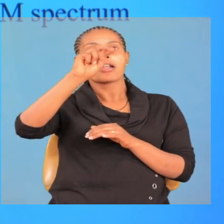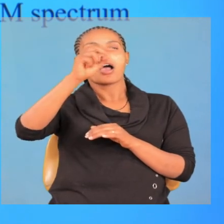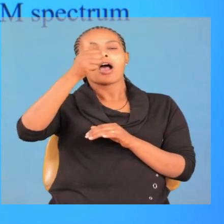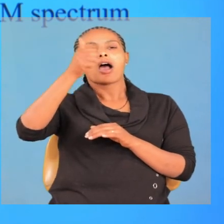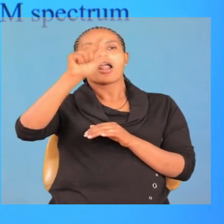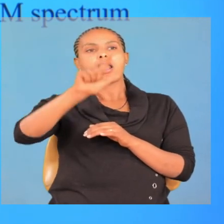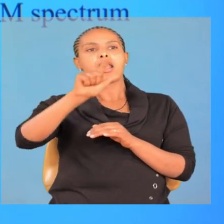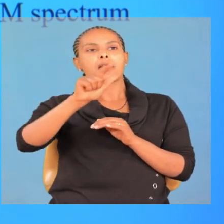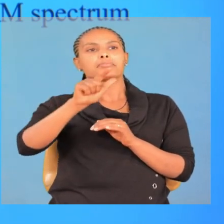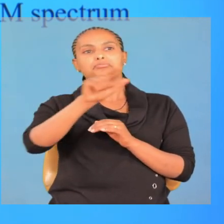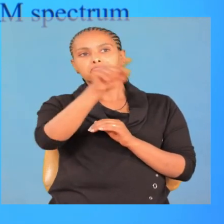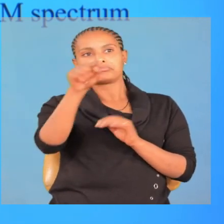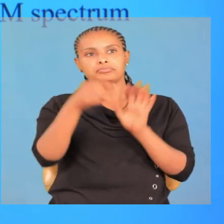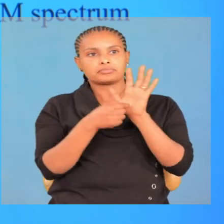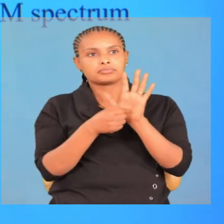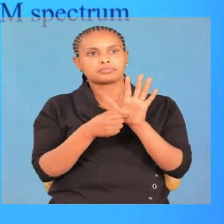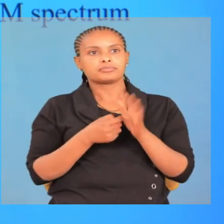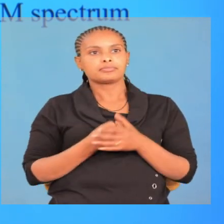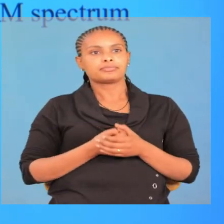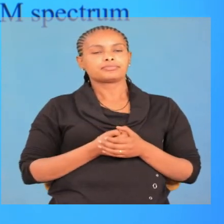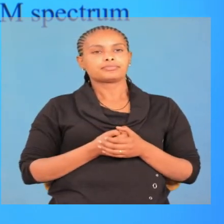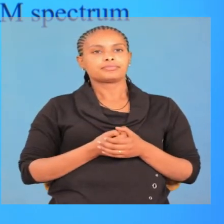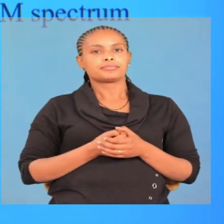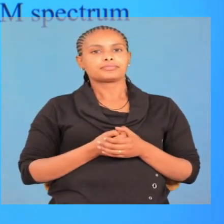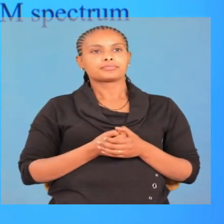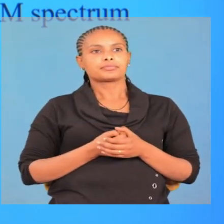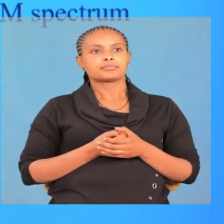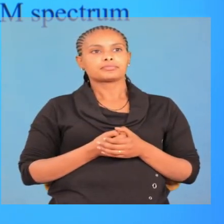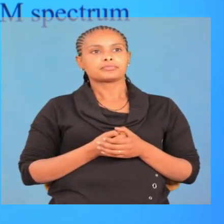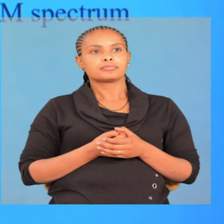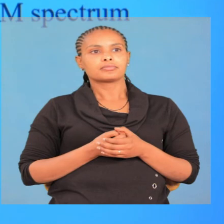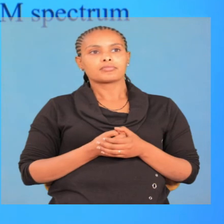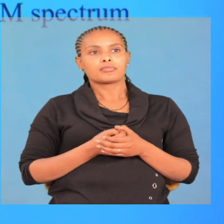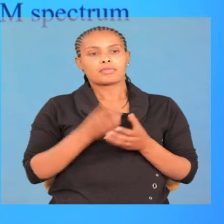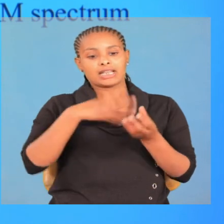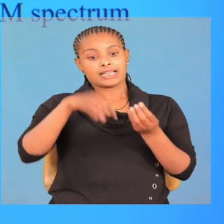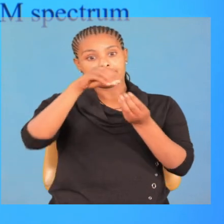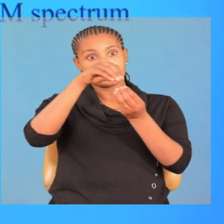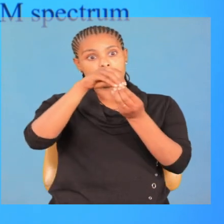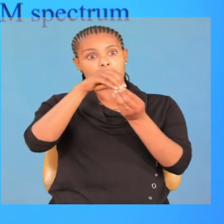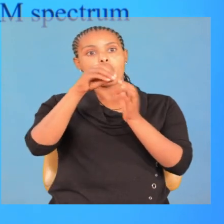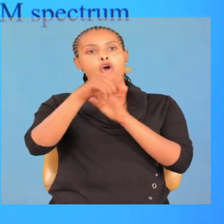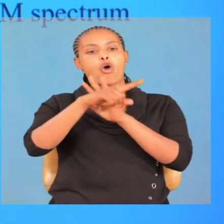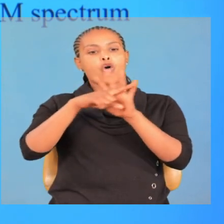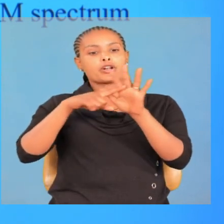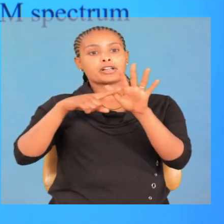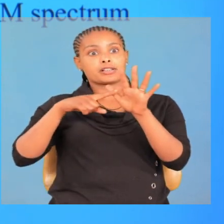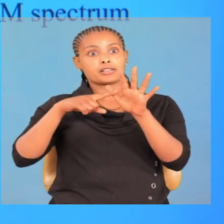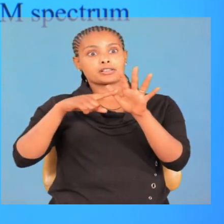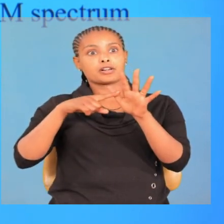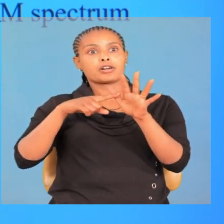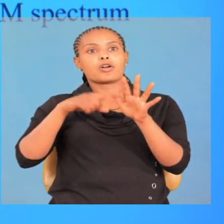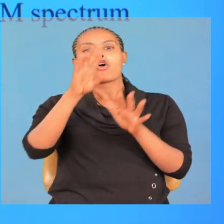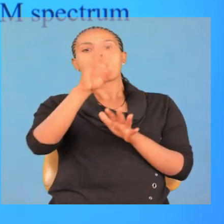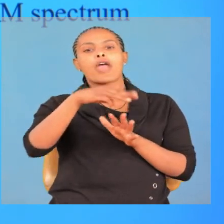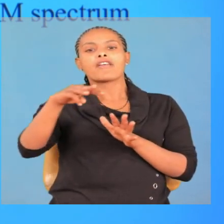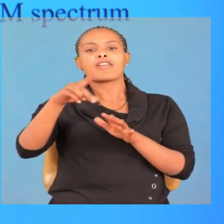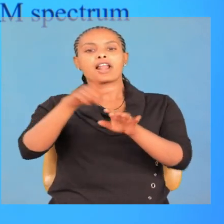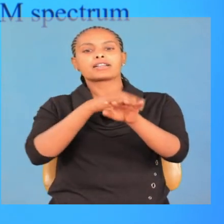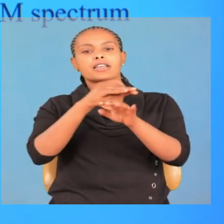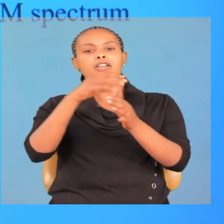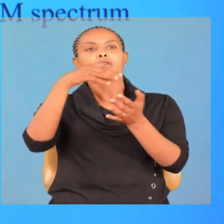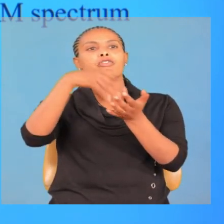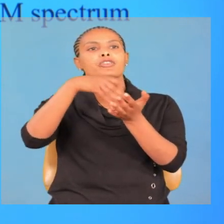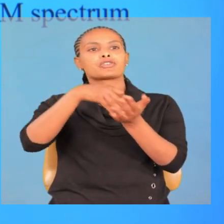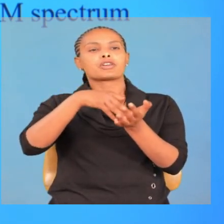gamma ray, radio wave, microwave, and UV in increasing order of wavelengths and frequency. Increasing order